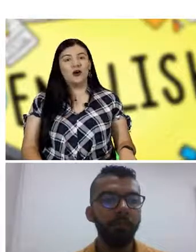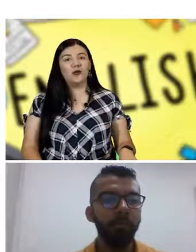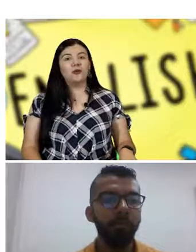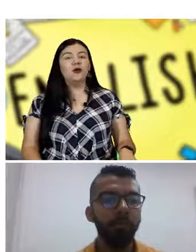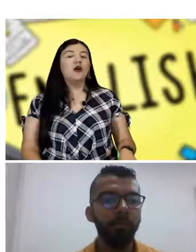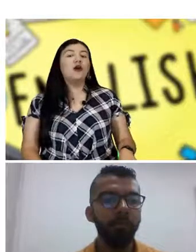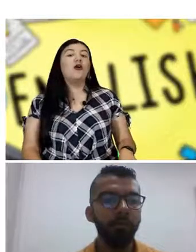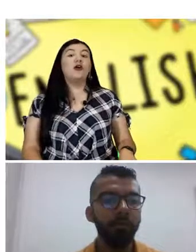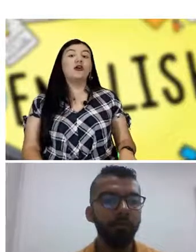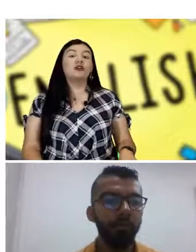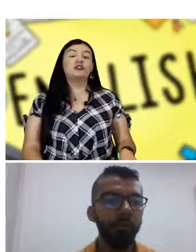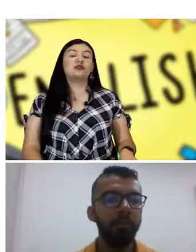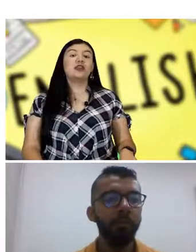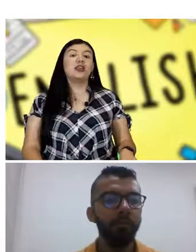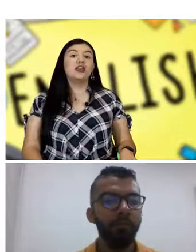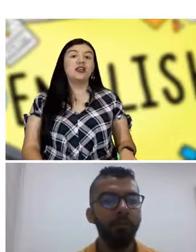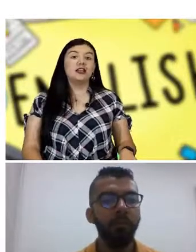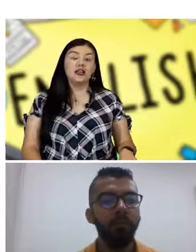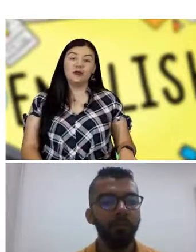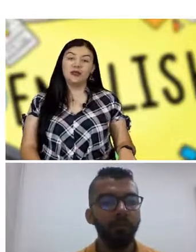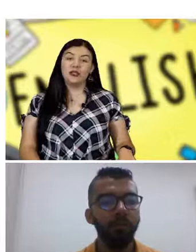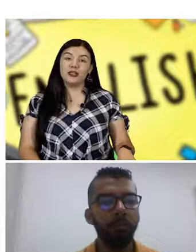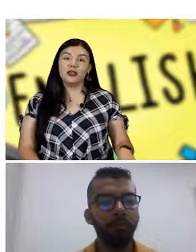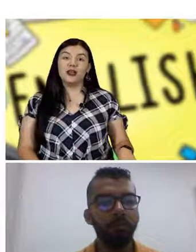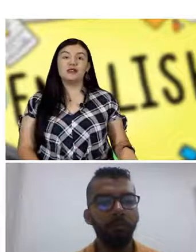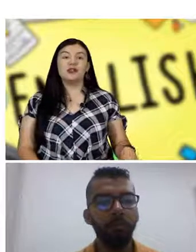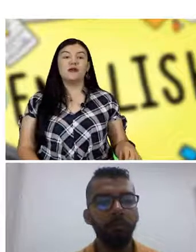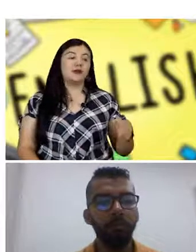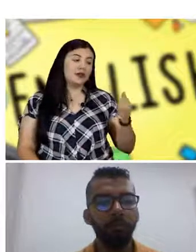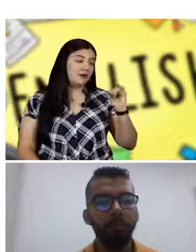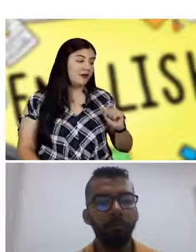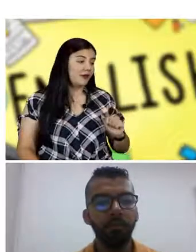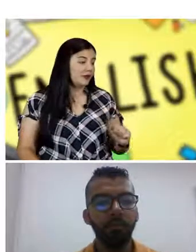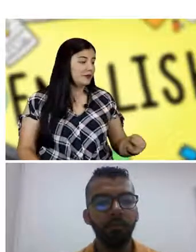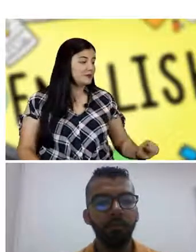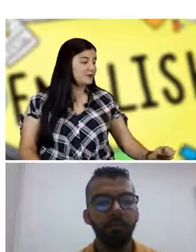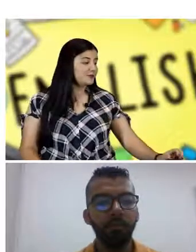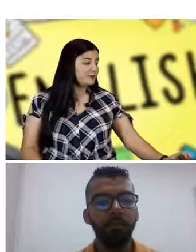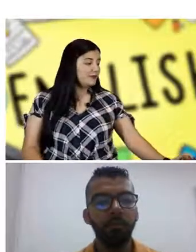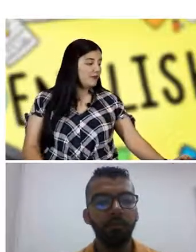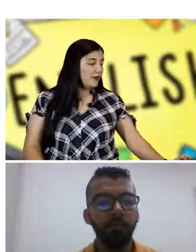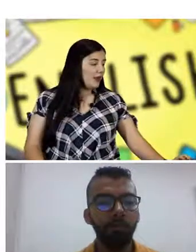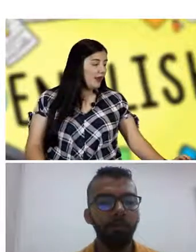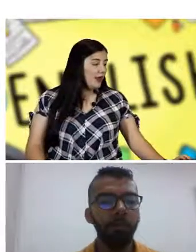staying at home or drinking lemonade. Yes, lemonade. Very good.